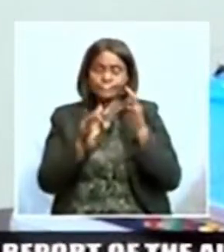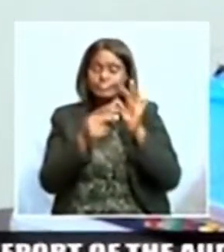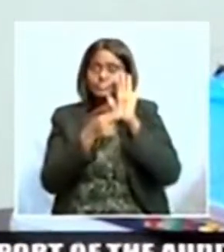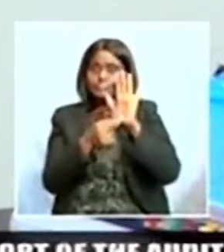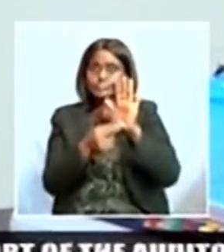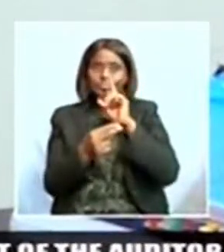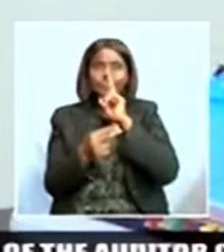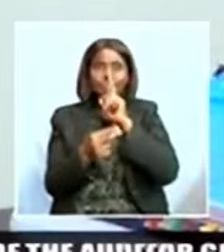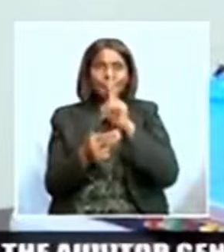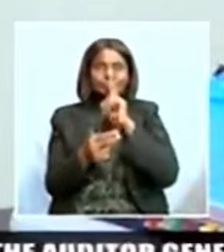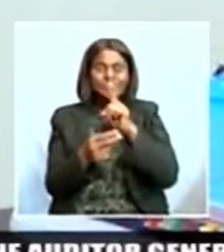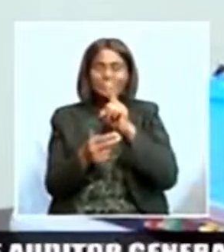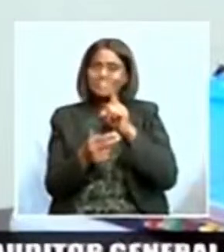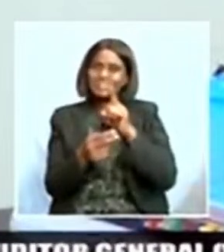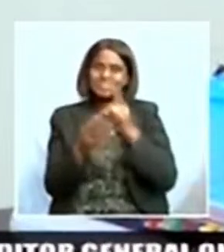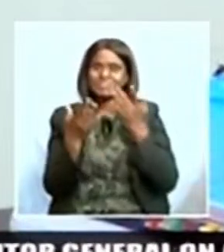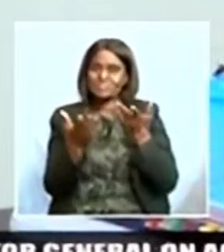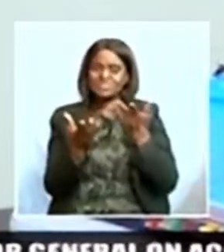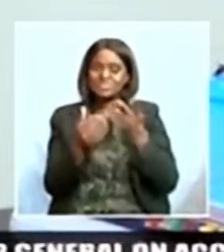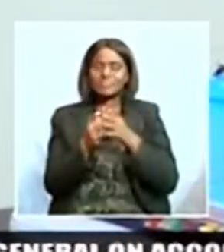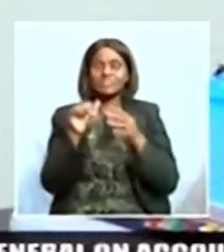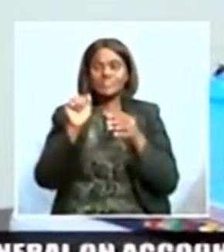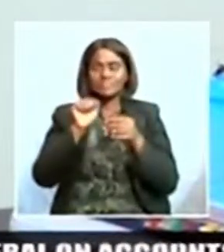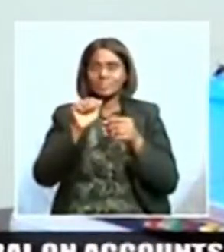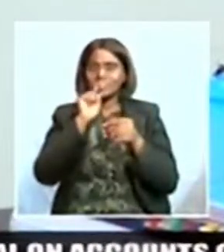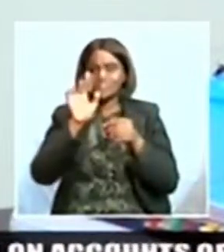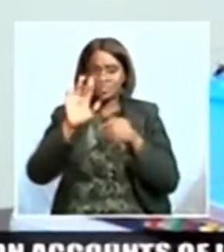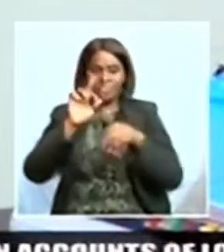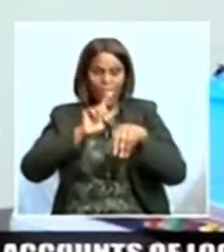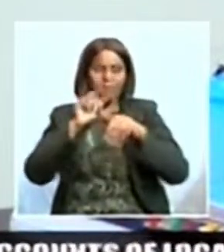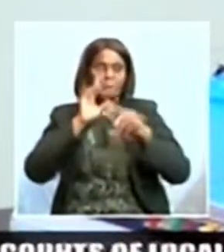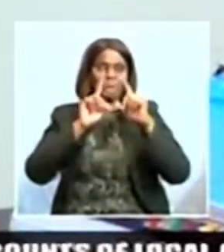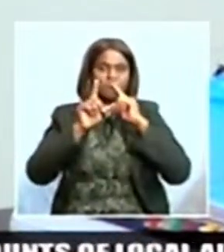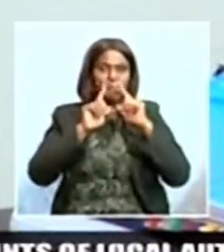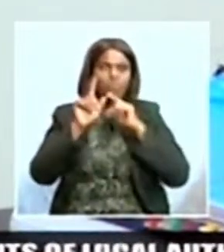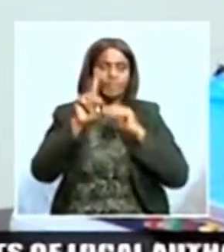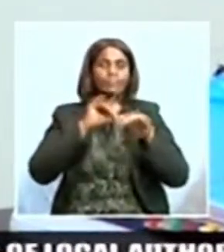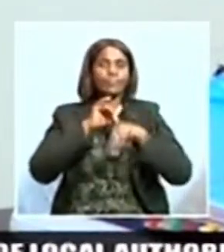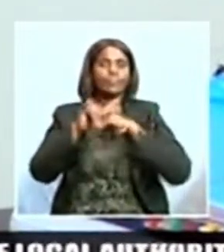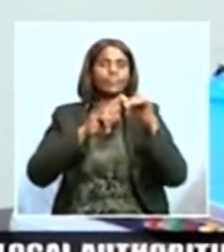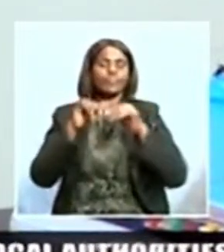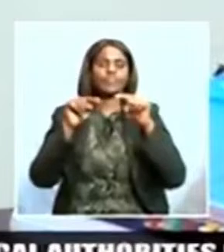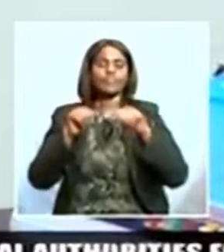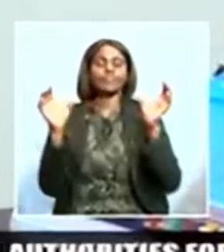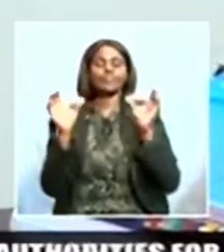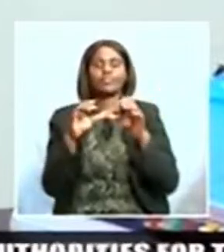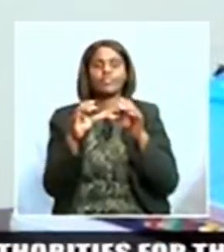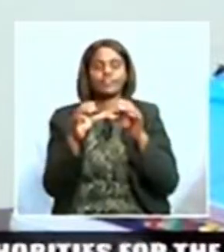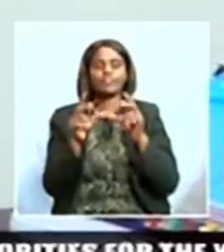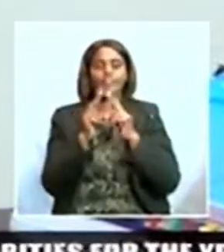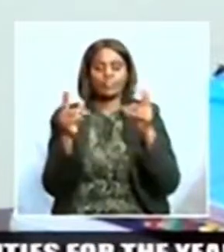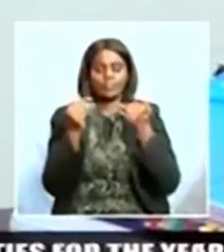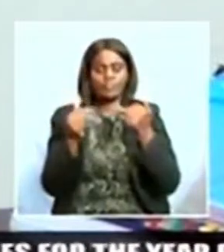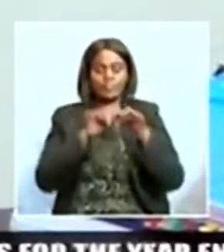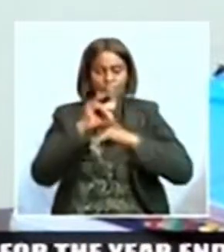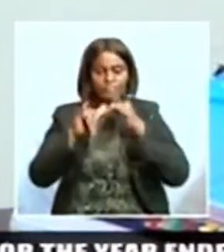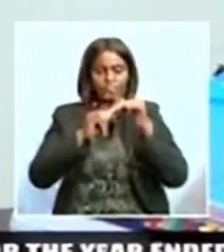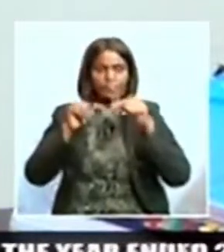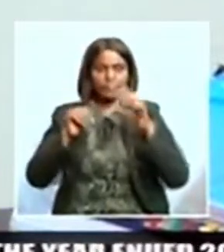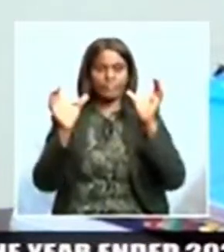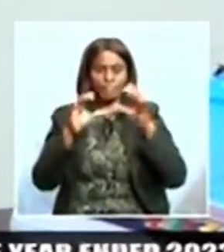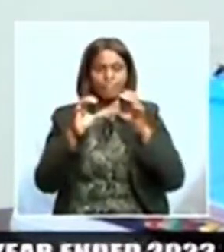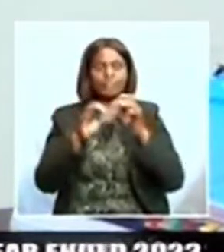beyond reasonable doubt that during your deliberation you misled this committee. So misleading this committee